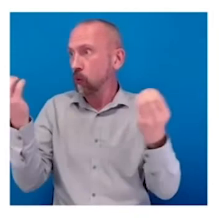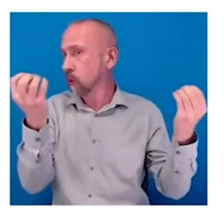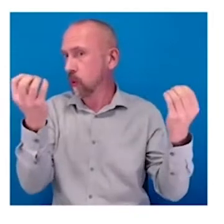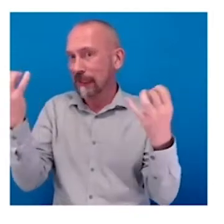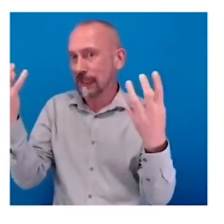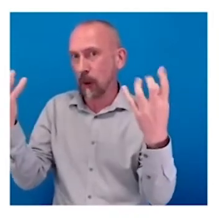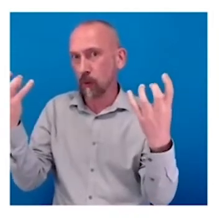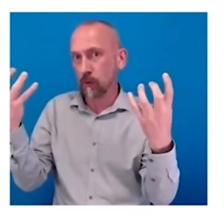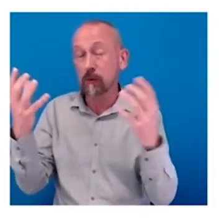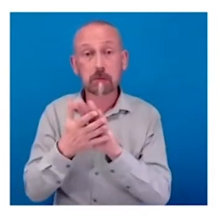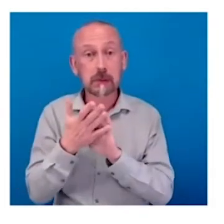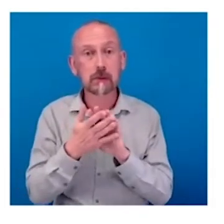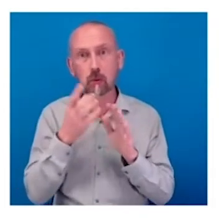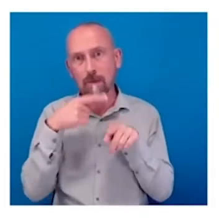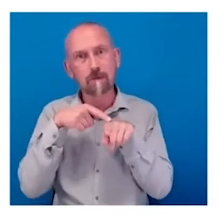So when we talk about